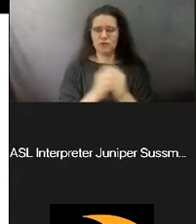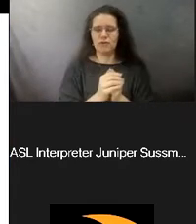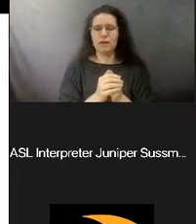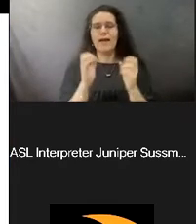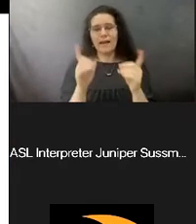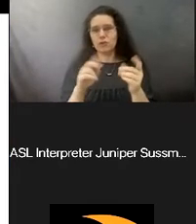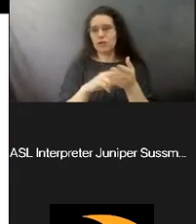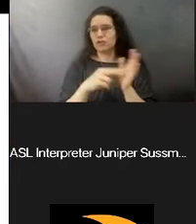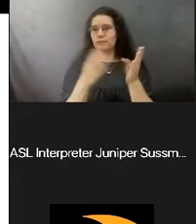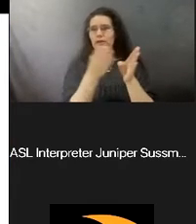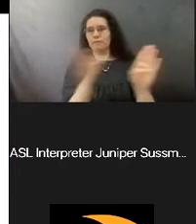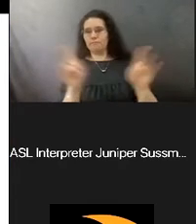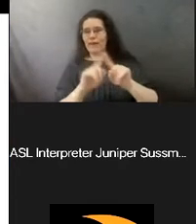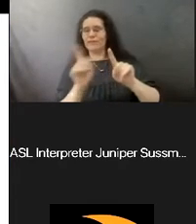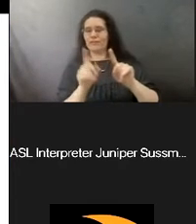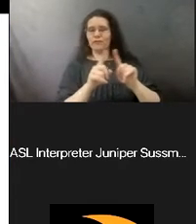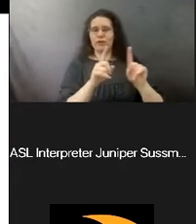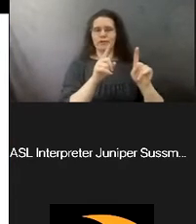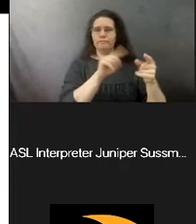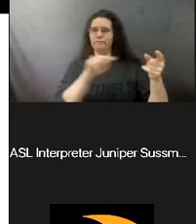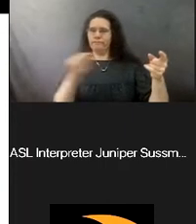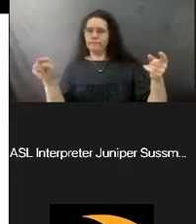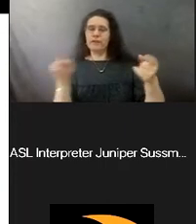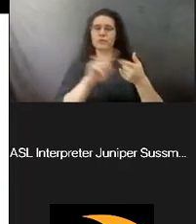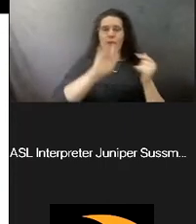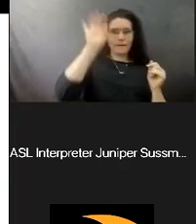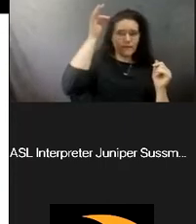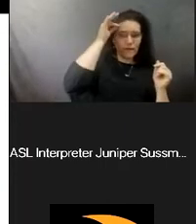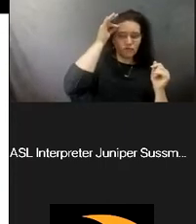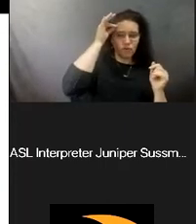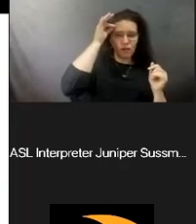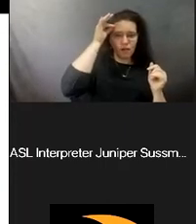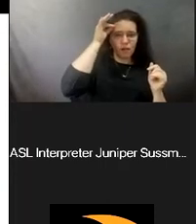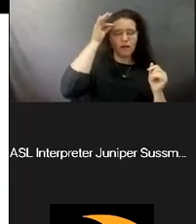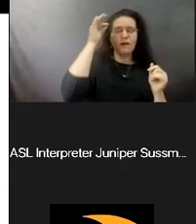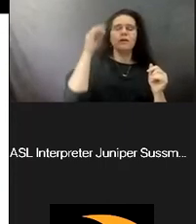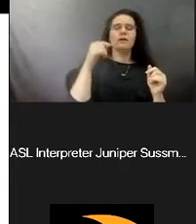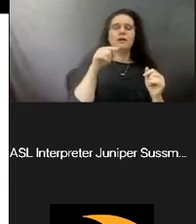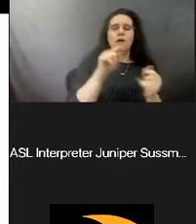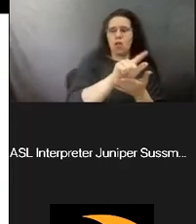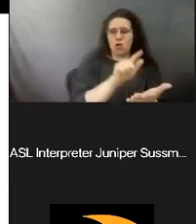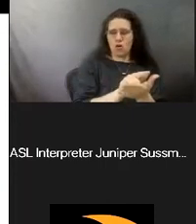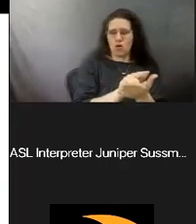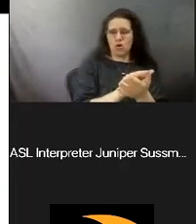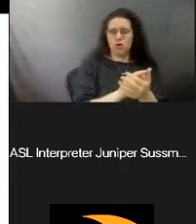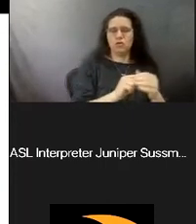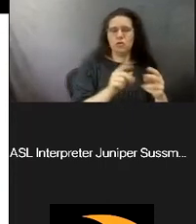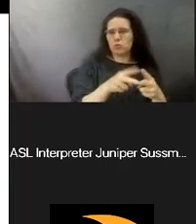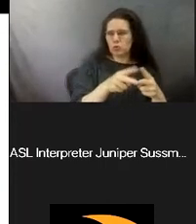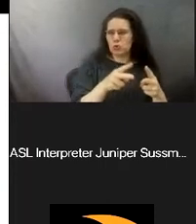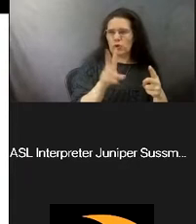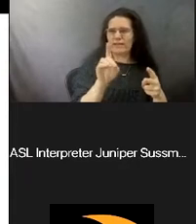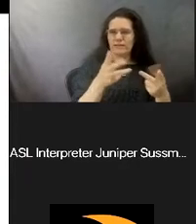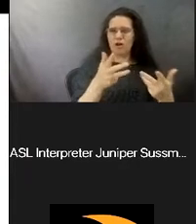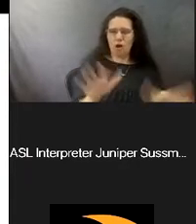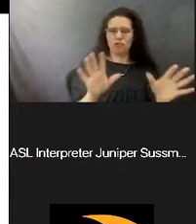lot of different areas. The federal laws that cover this section. Two of these we talked about in the last